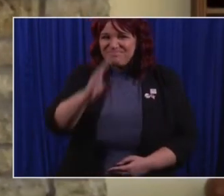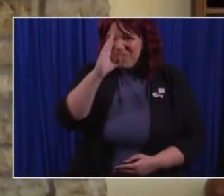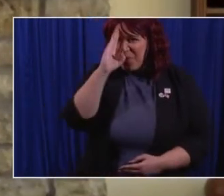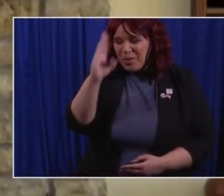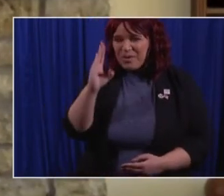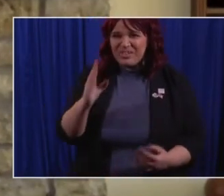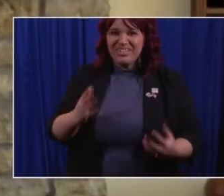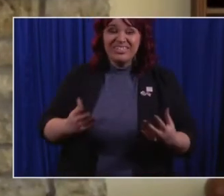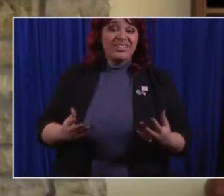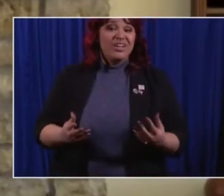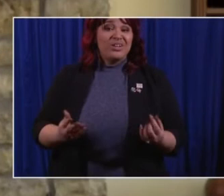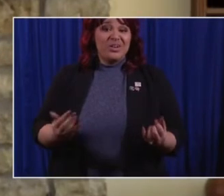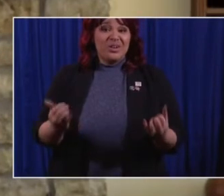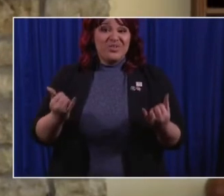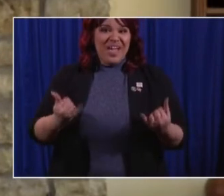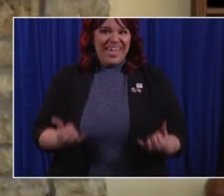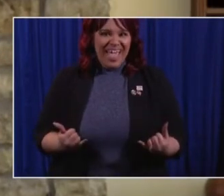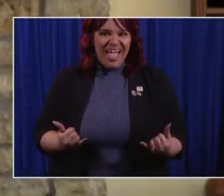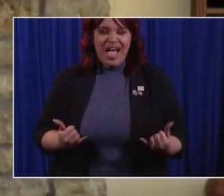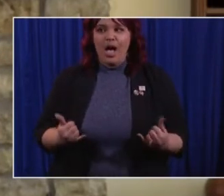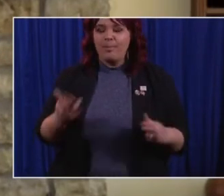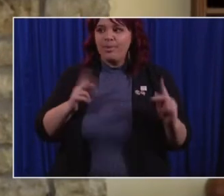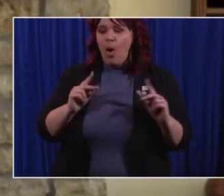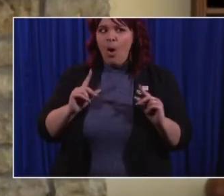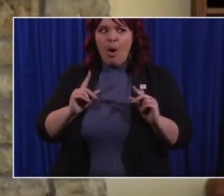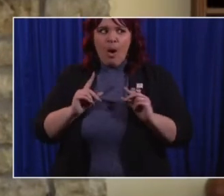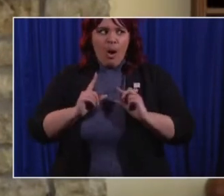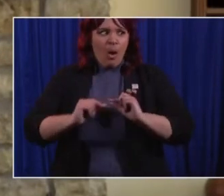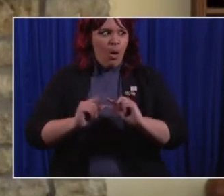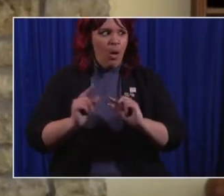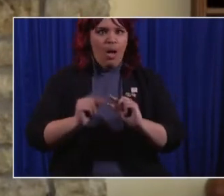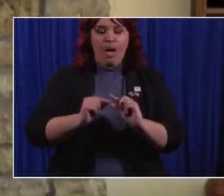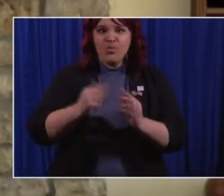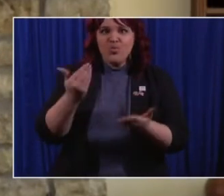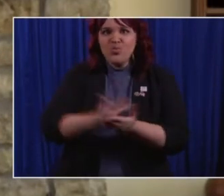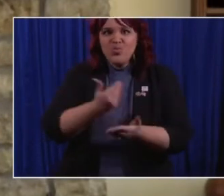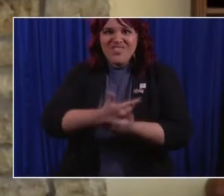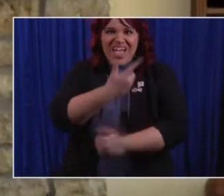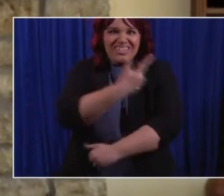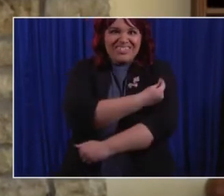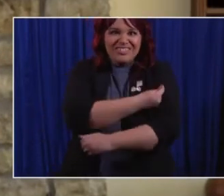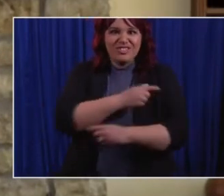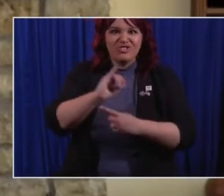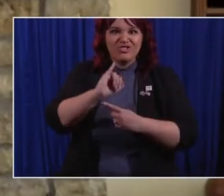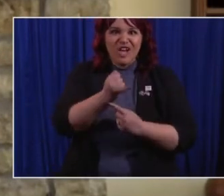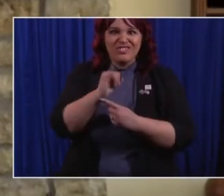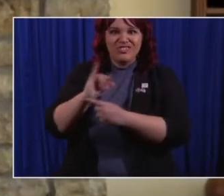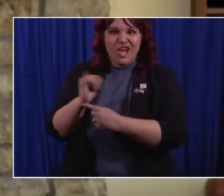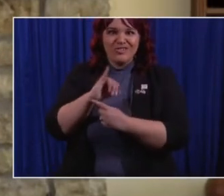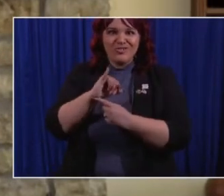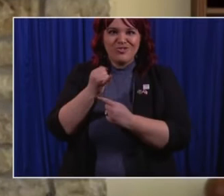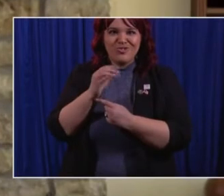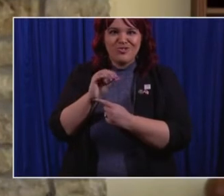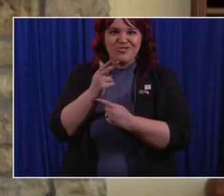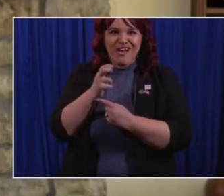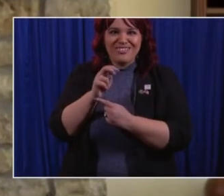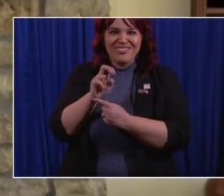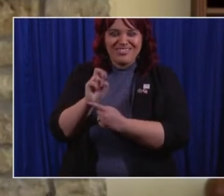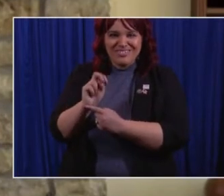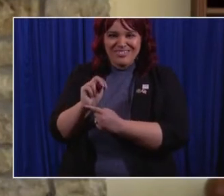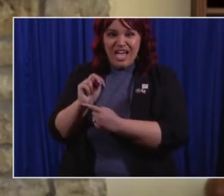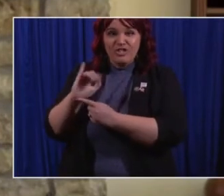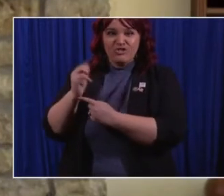a lot of excitement about the Johnson & Johnson vaccine. And looking ahead, will Ohioans have